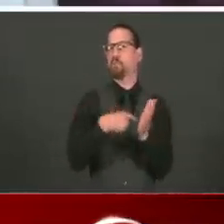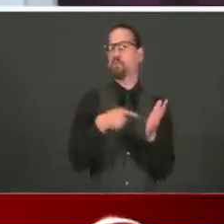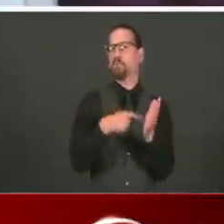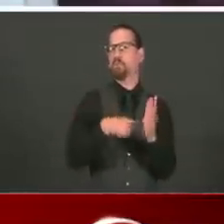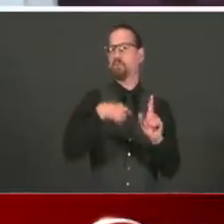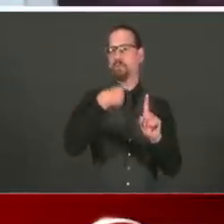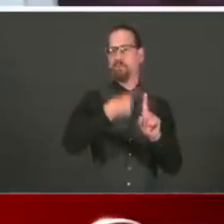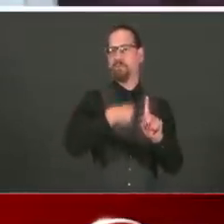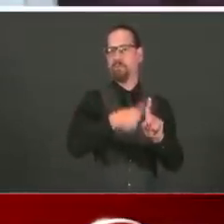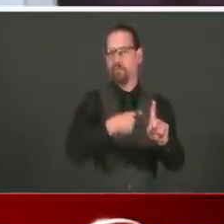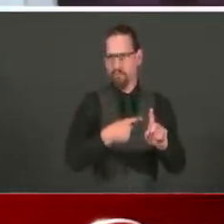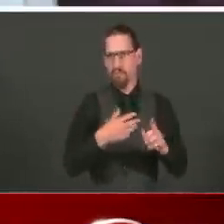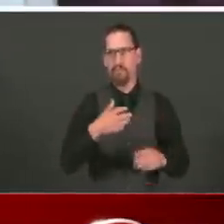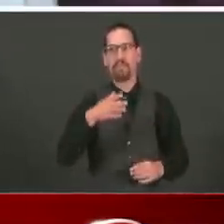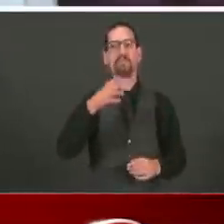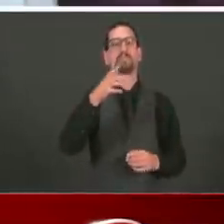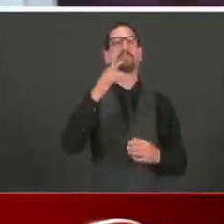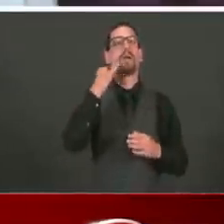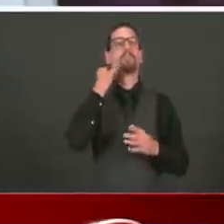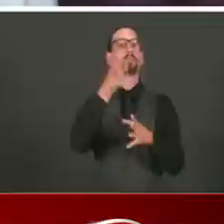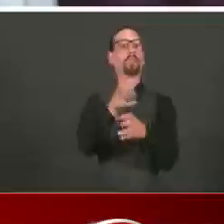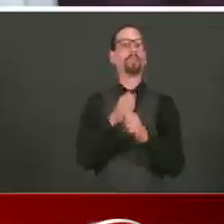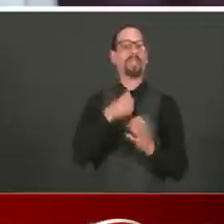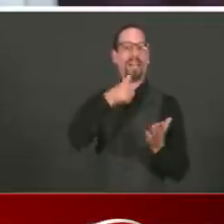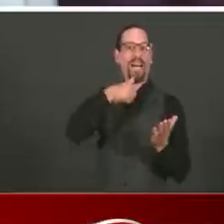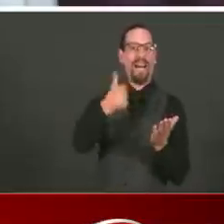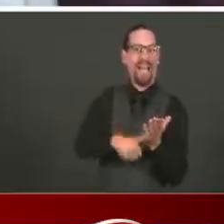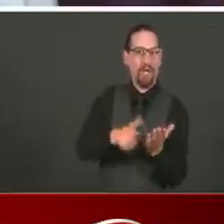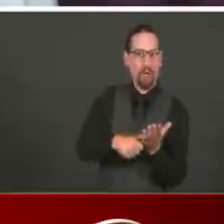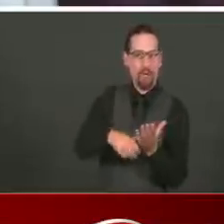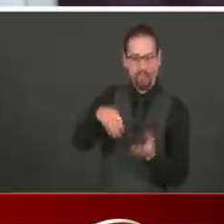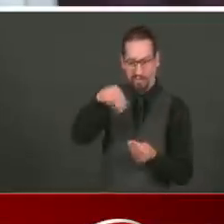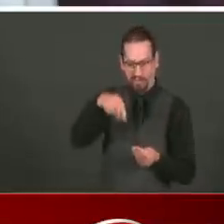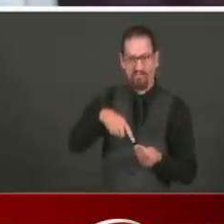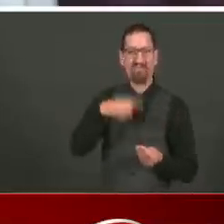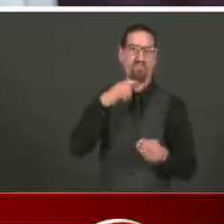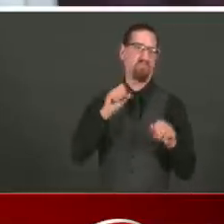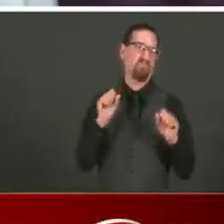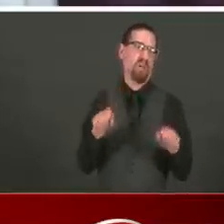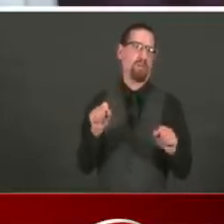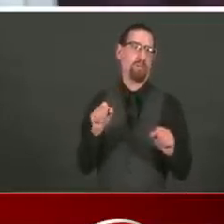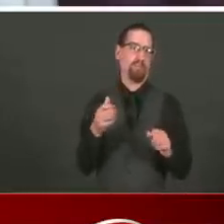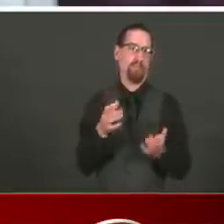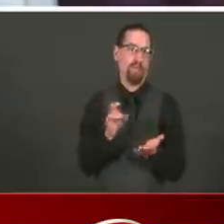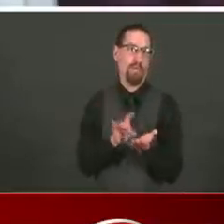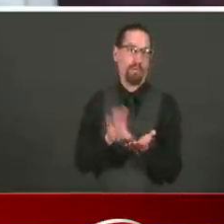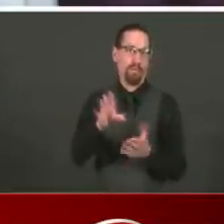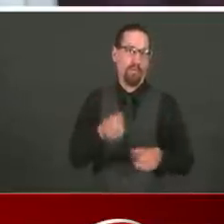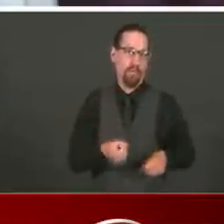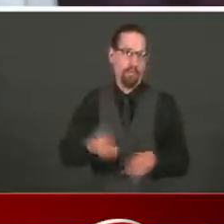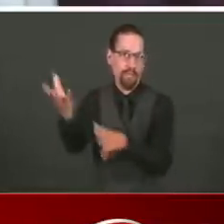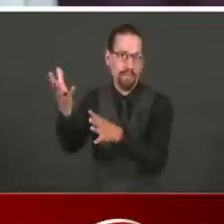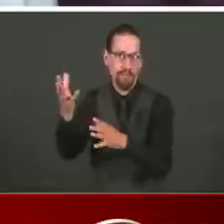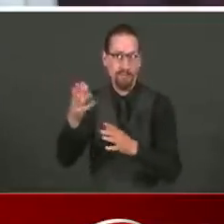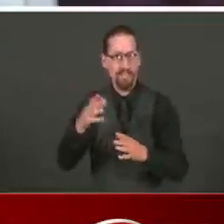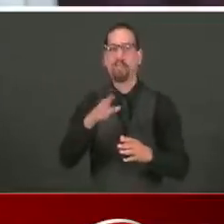process has already started. It's for folks who are in danger of being evicted because